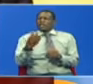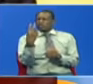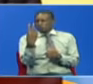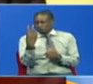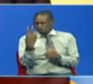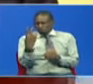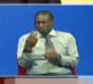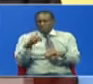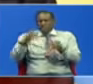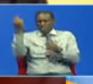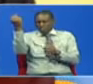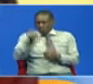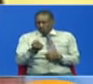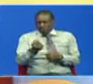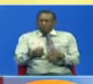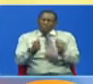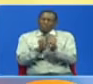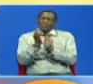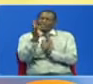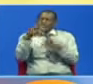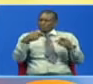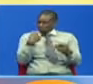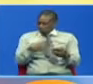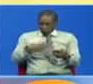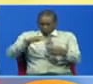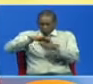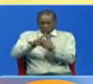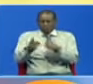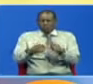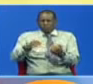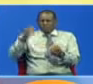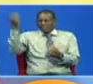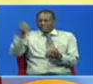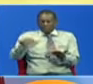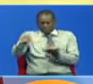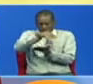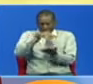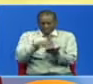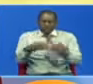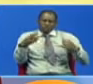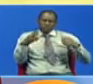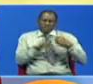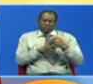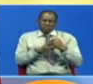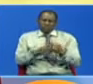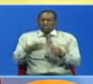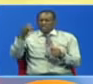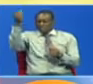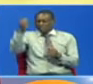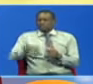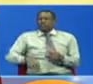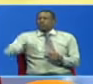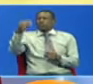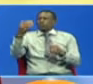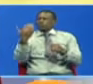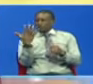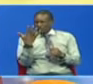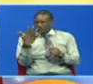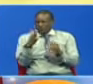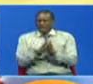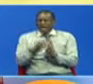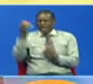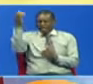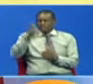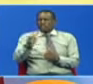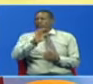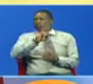Kajiado, the 13 cases are from Kajiado Central, 7, Kajiado North, 5, and Kajiado